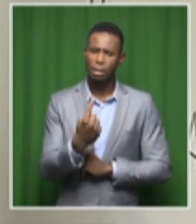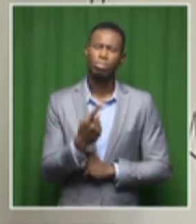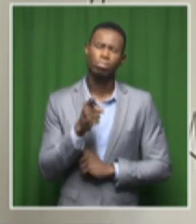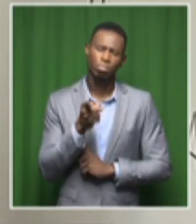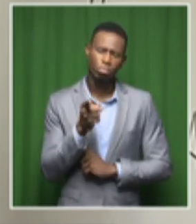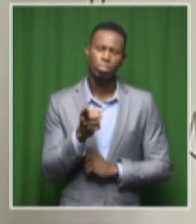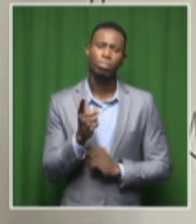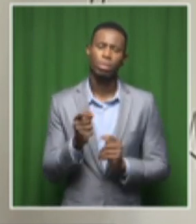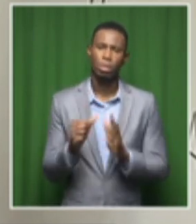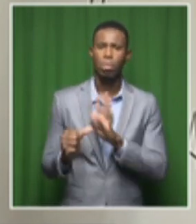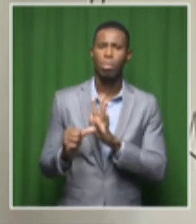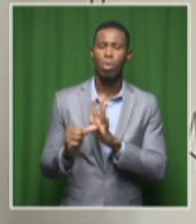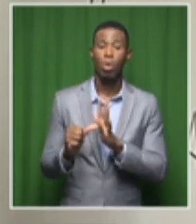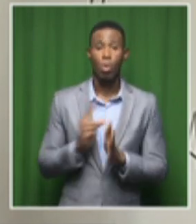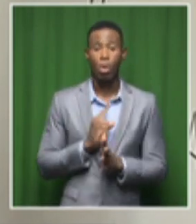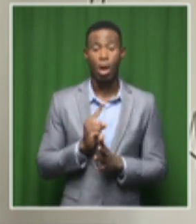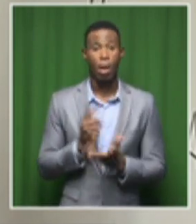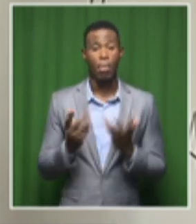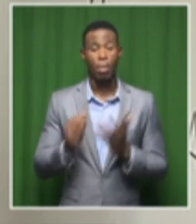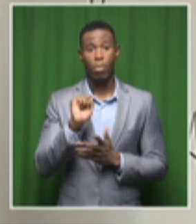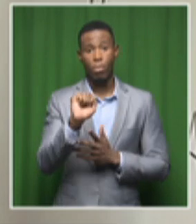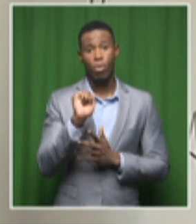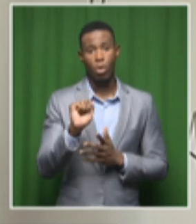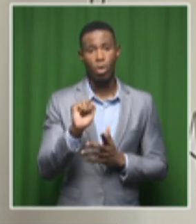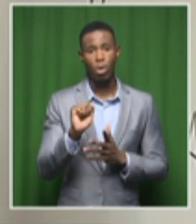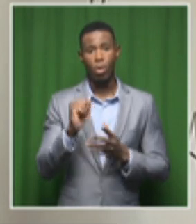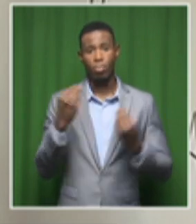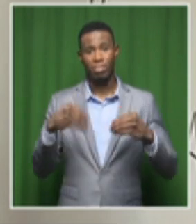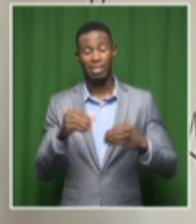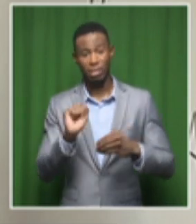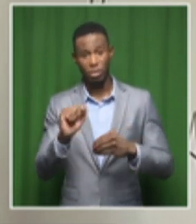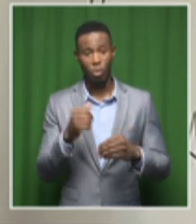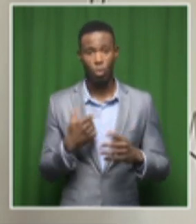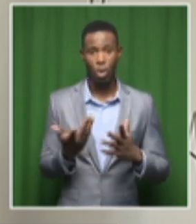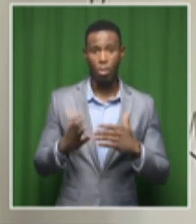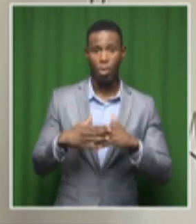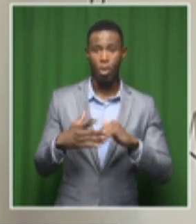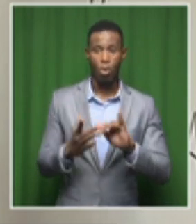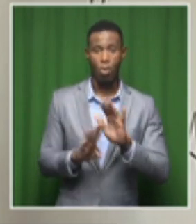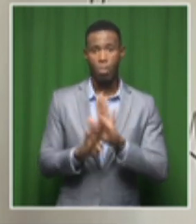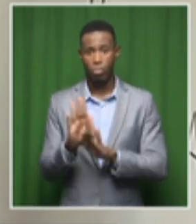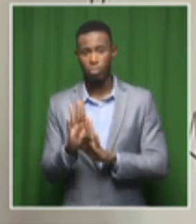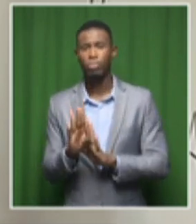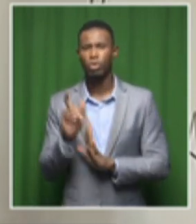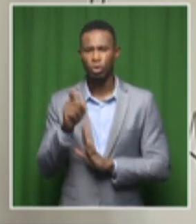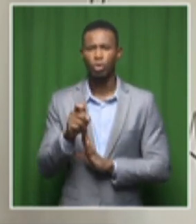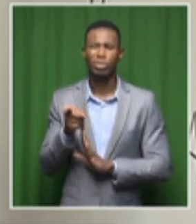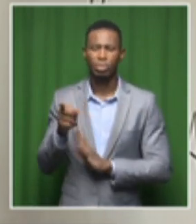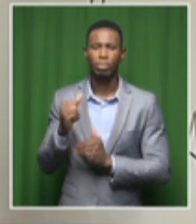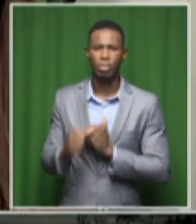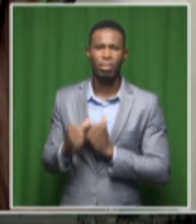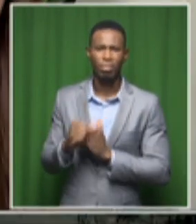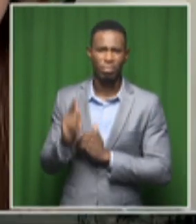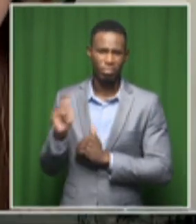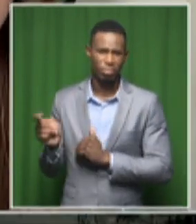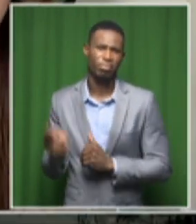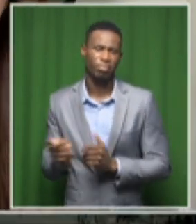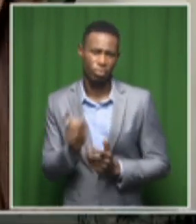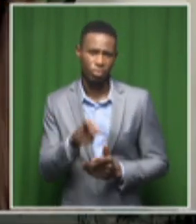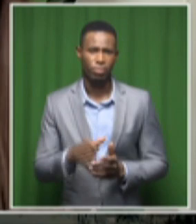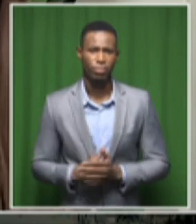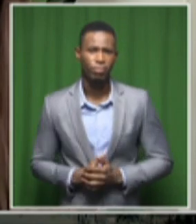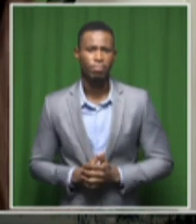uses social media to build their brand and their business. They should really look into this. And speaking of scams, I've heard